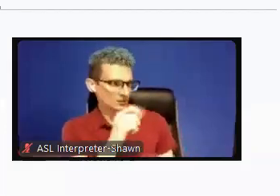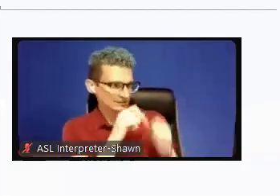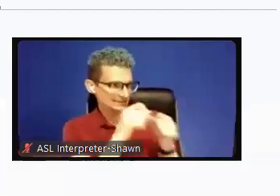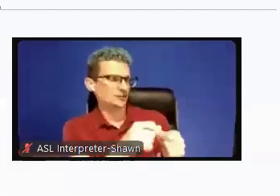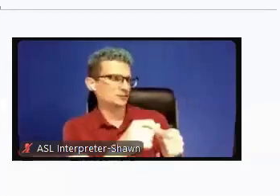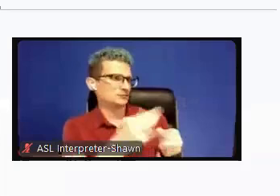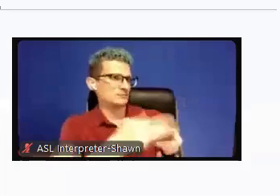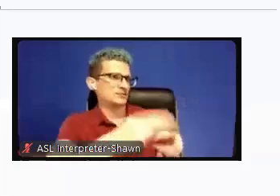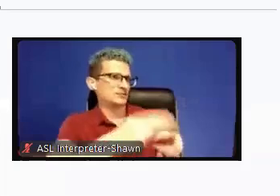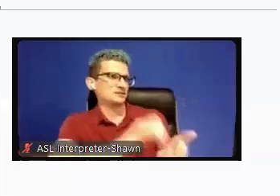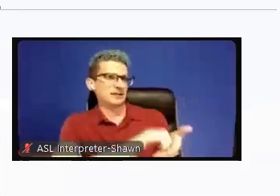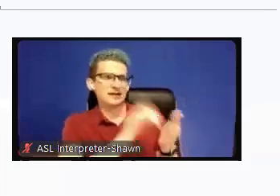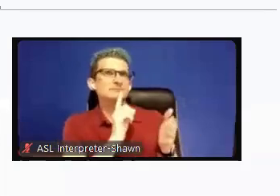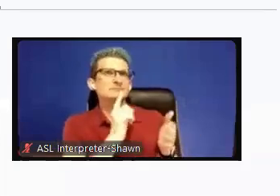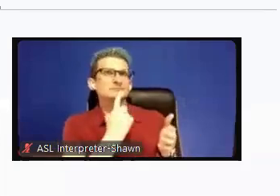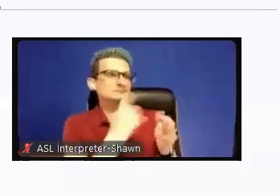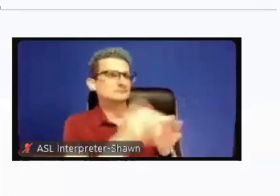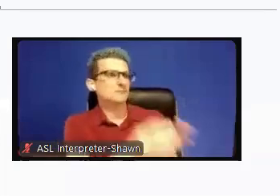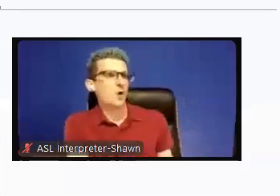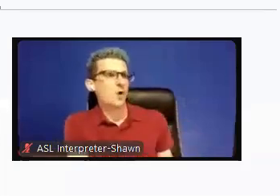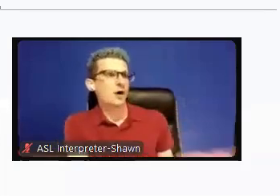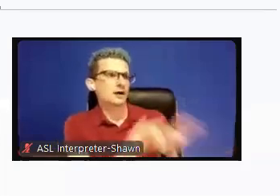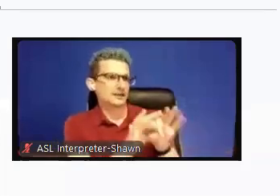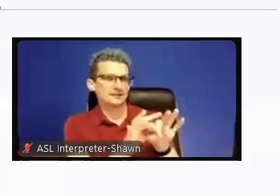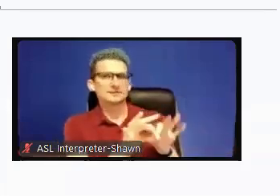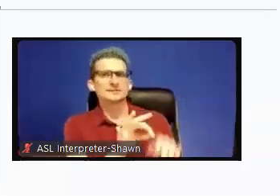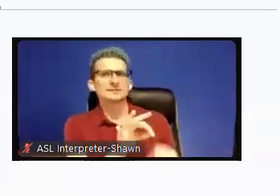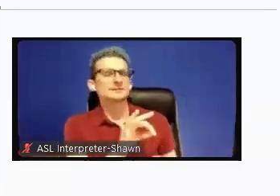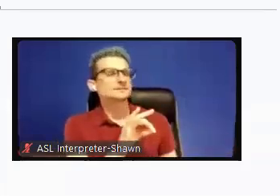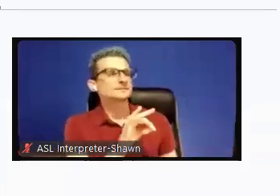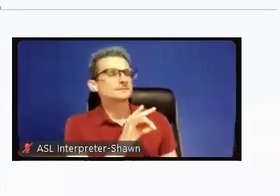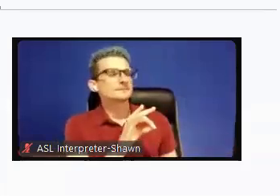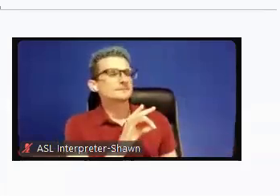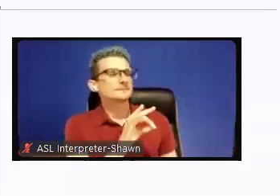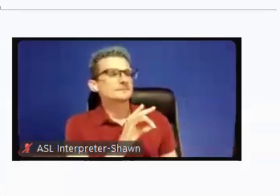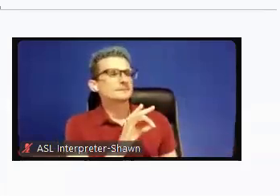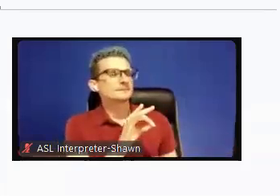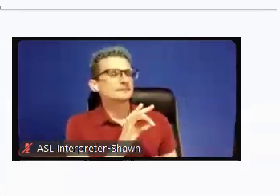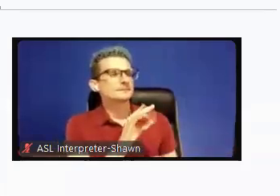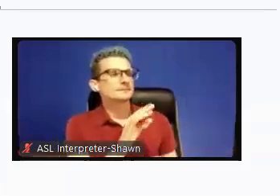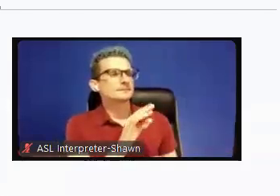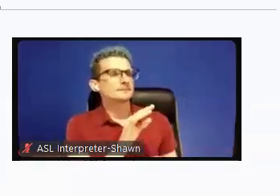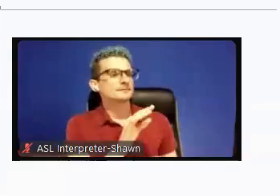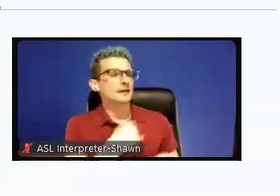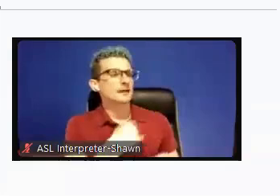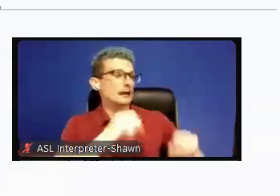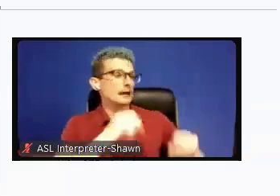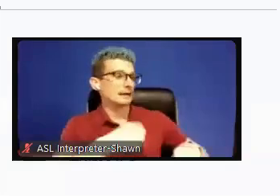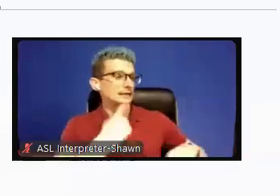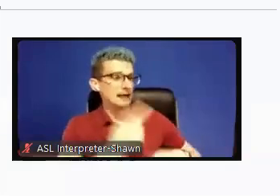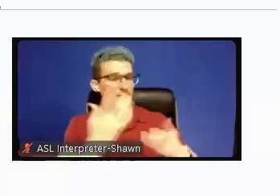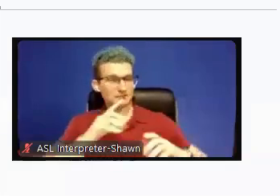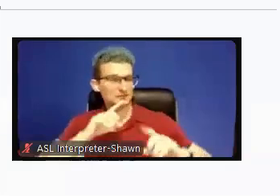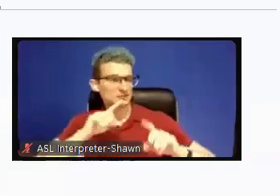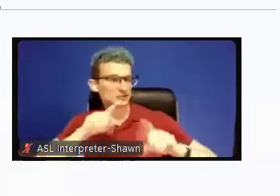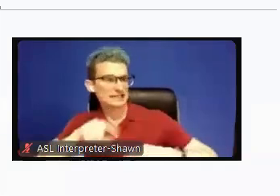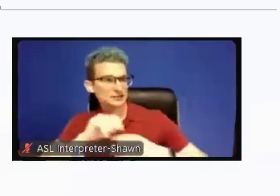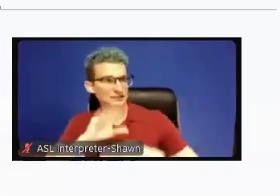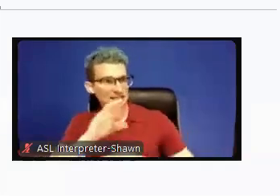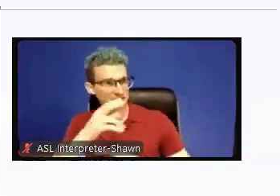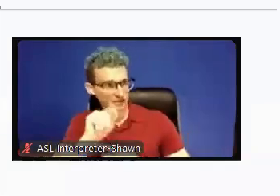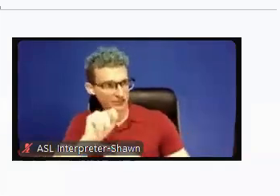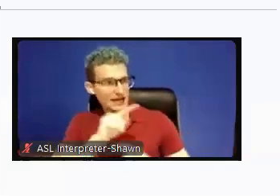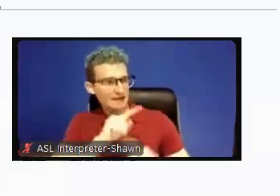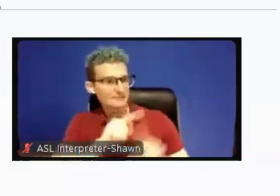important. And I will tell you, I answered it in the chat, but I know this